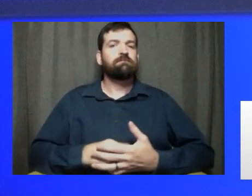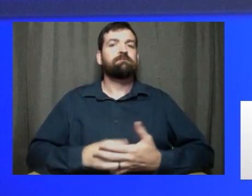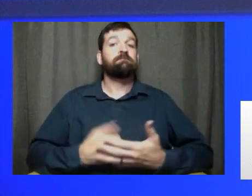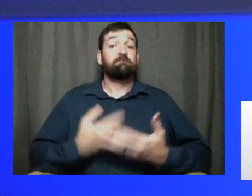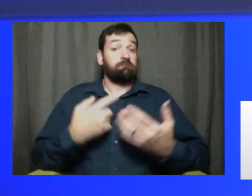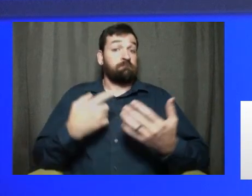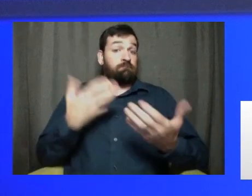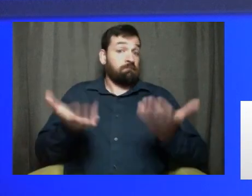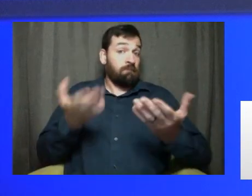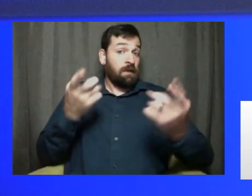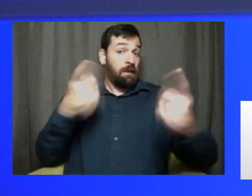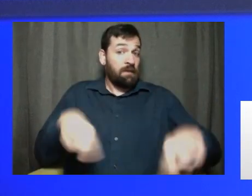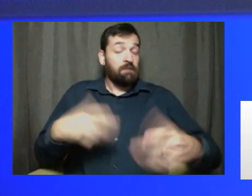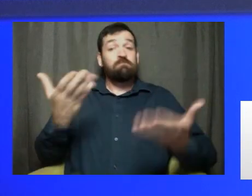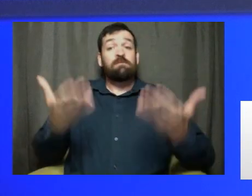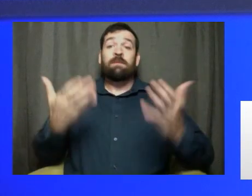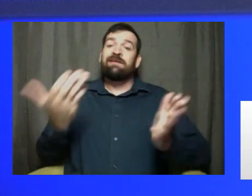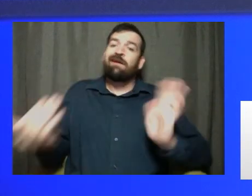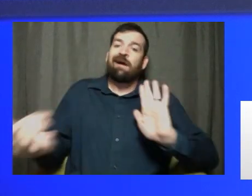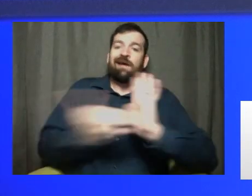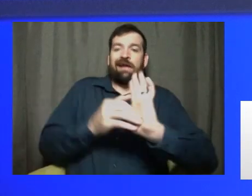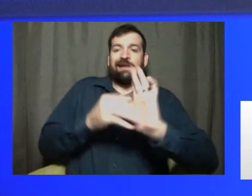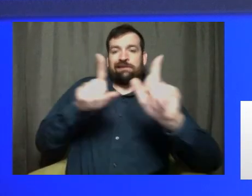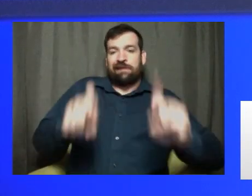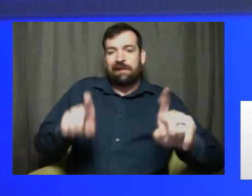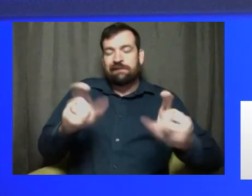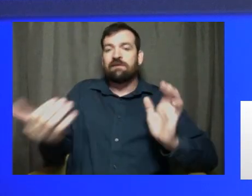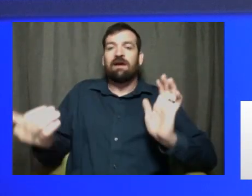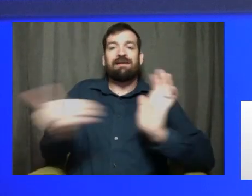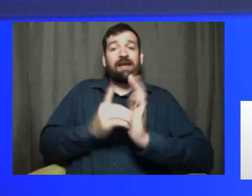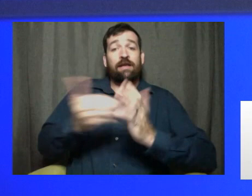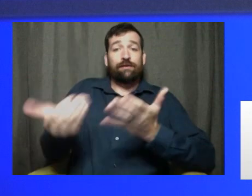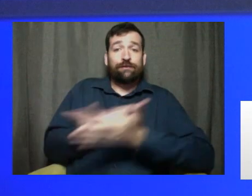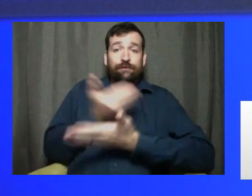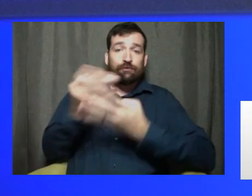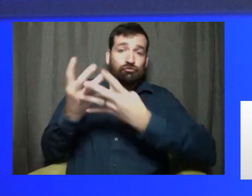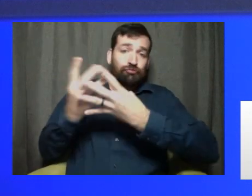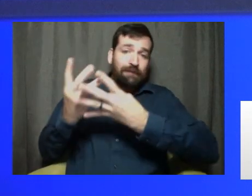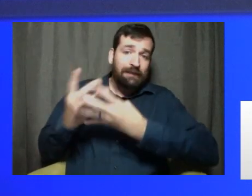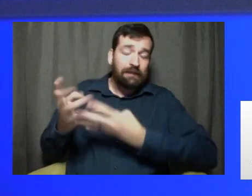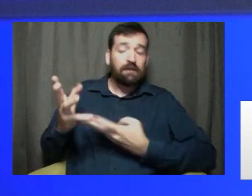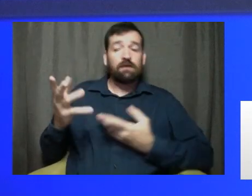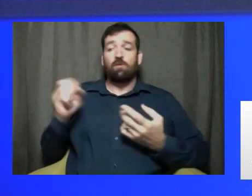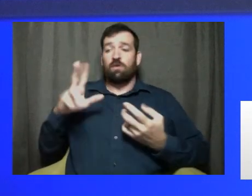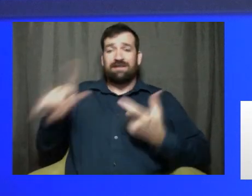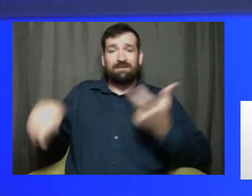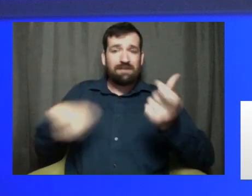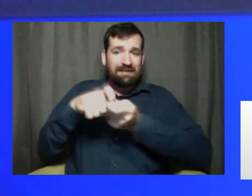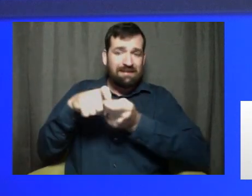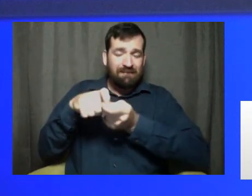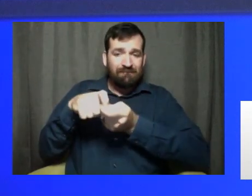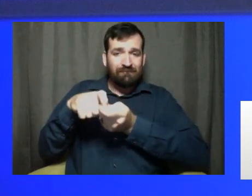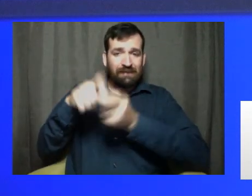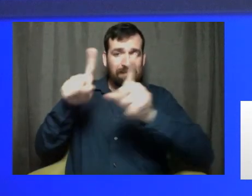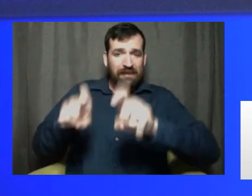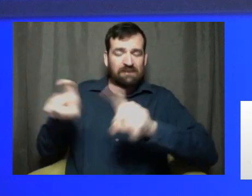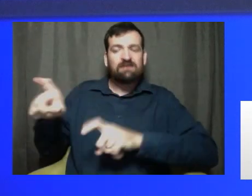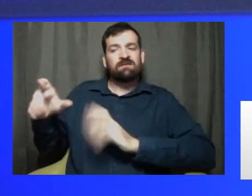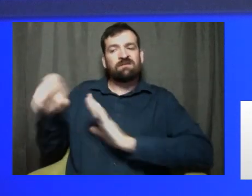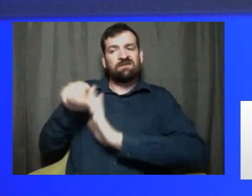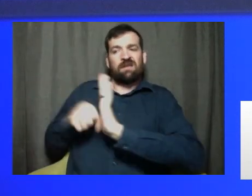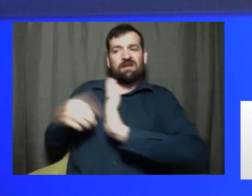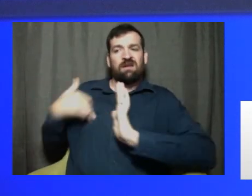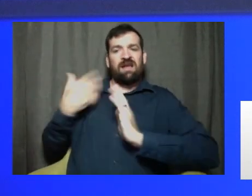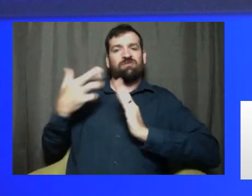they may need a repeat test, a repeat newborn screen. They may need specific testing. The state has guidelines or algorithms that providers